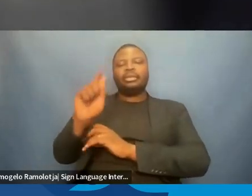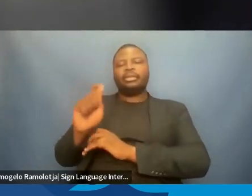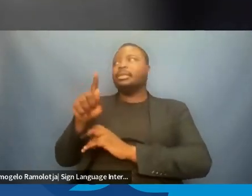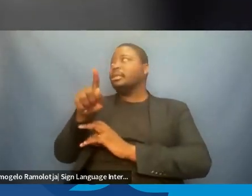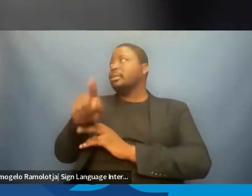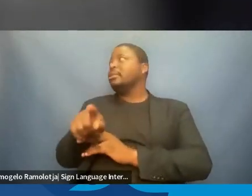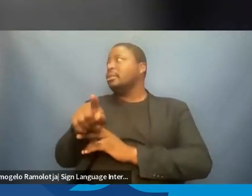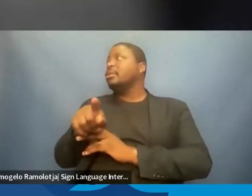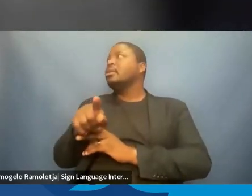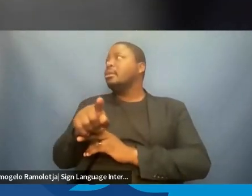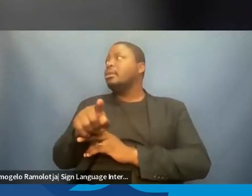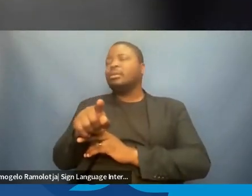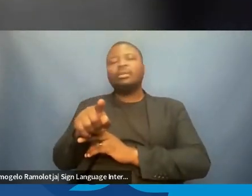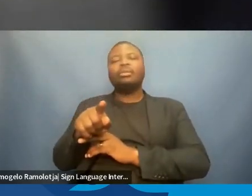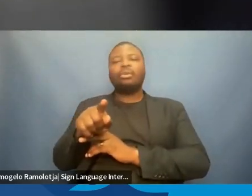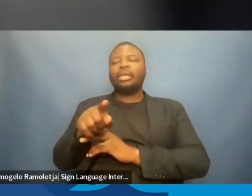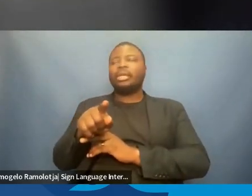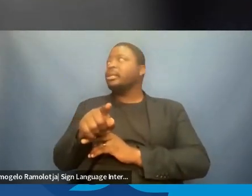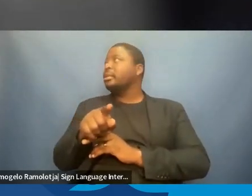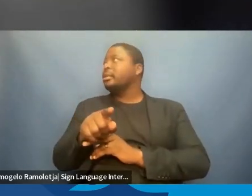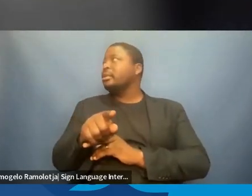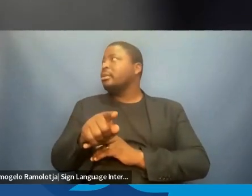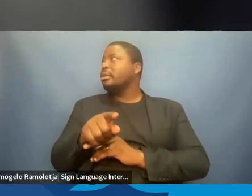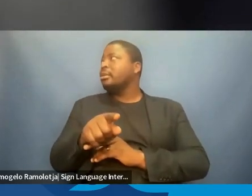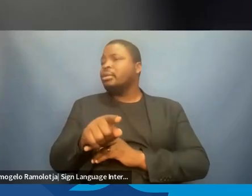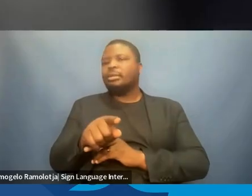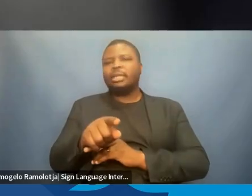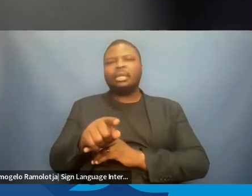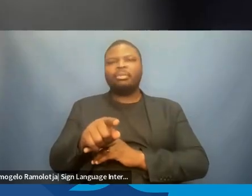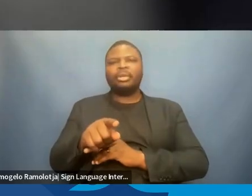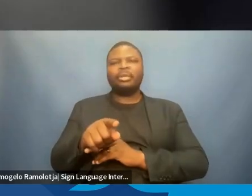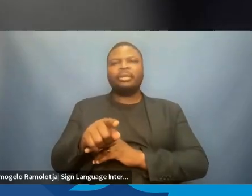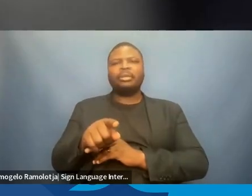I think that there's a lot of